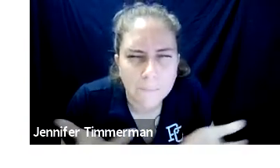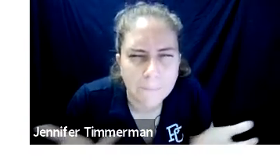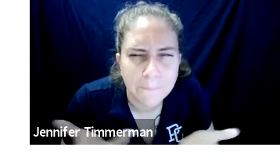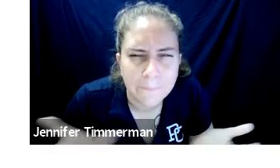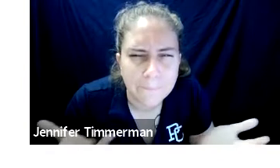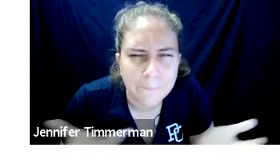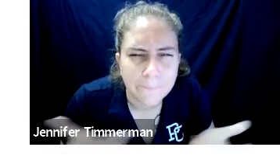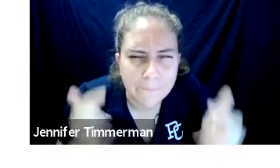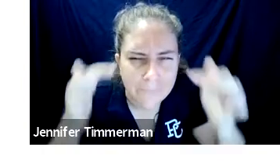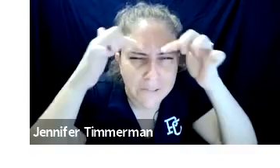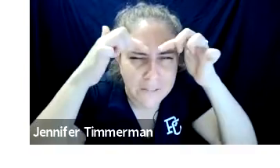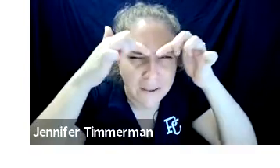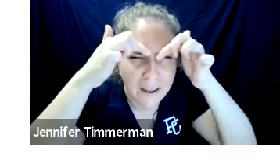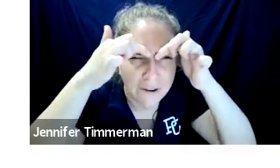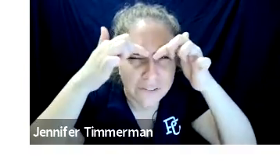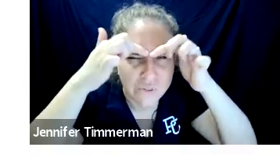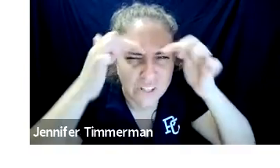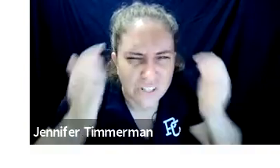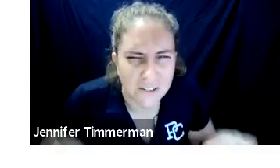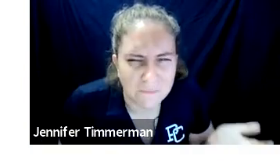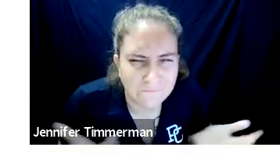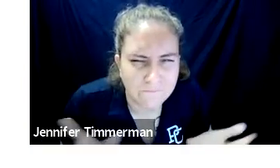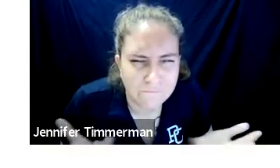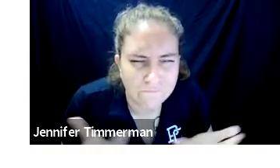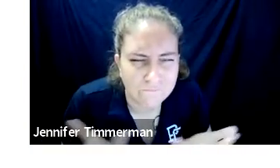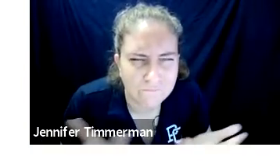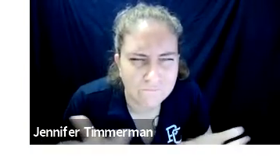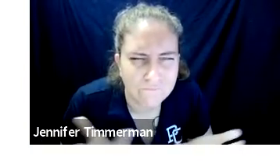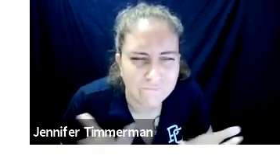what? Can you see my eyebrows scrunched down?